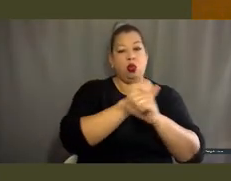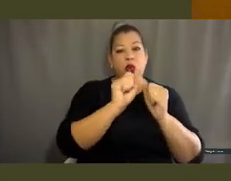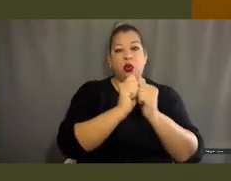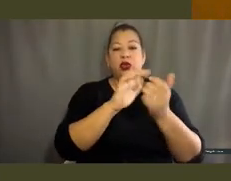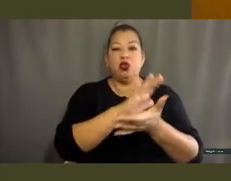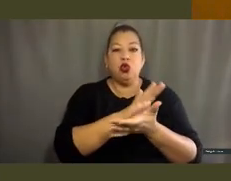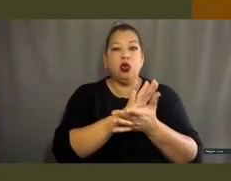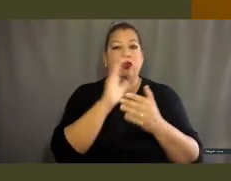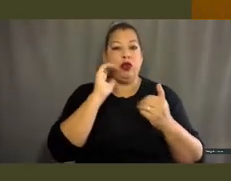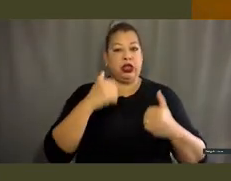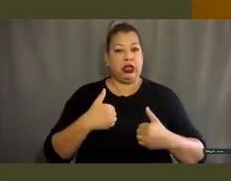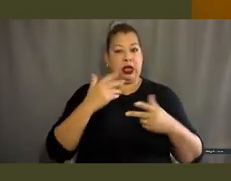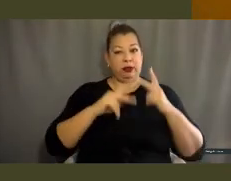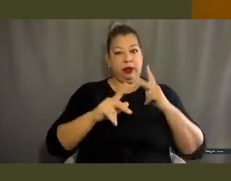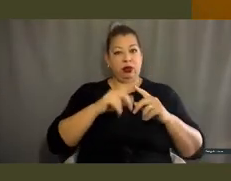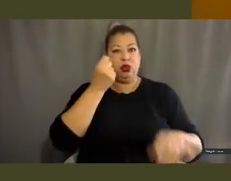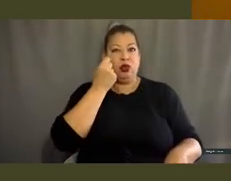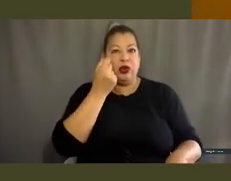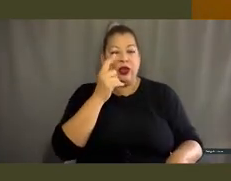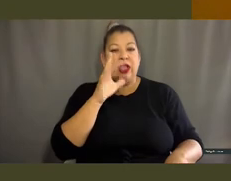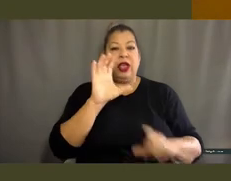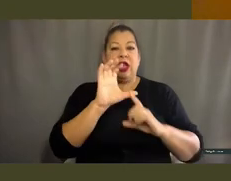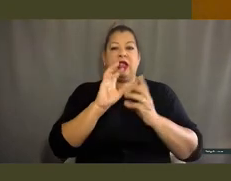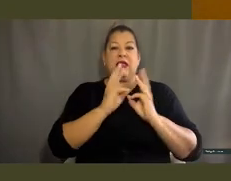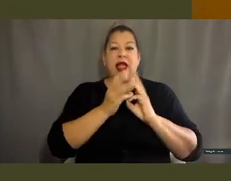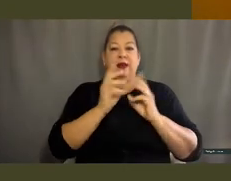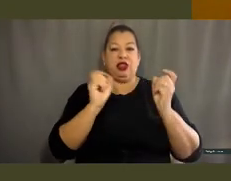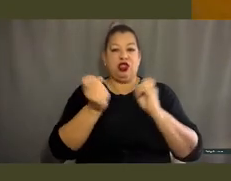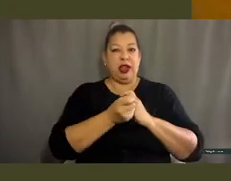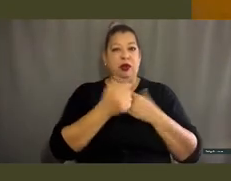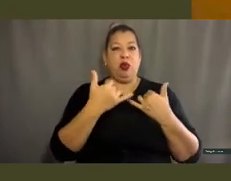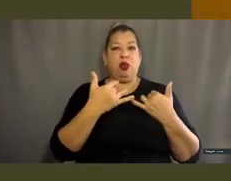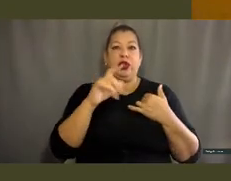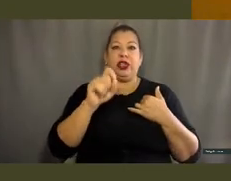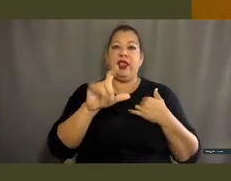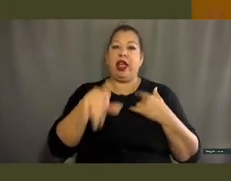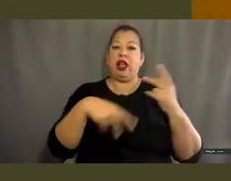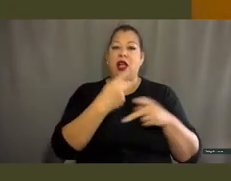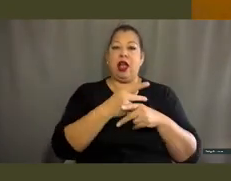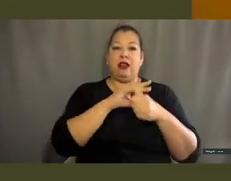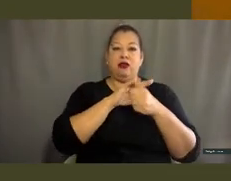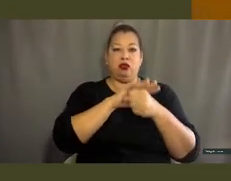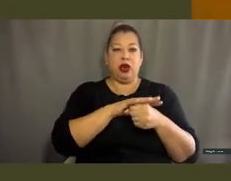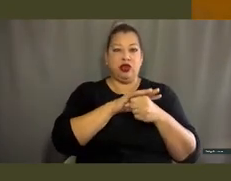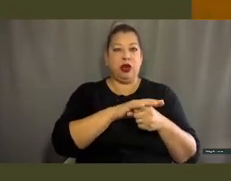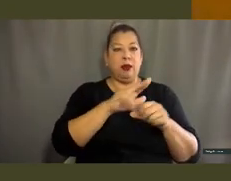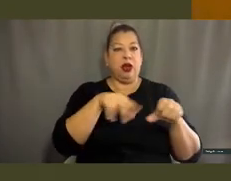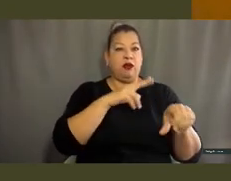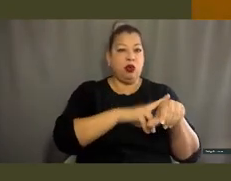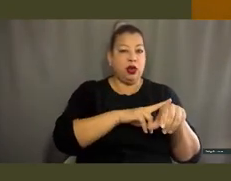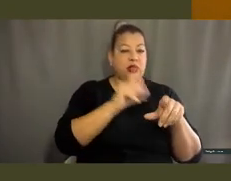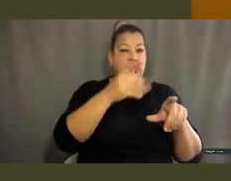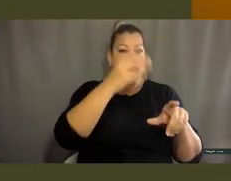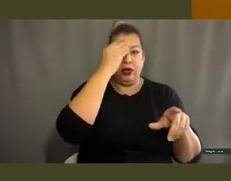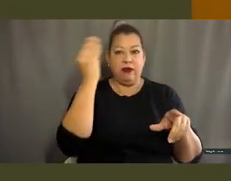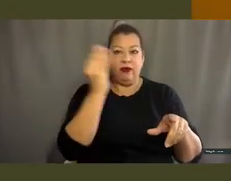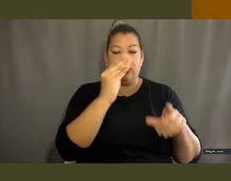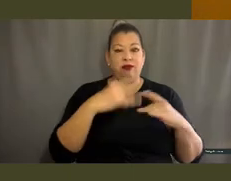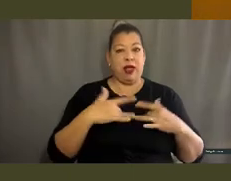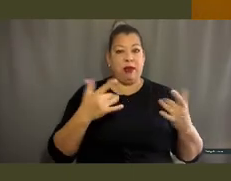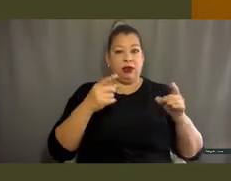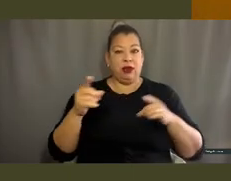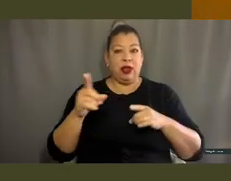of understanding climate change. So you need that kind of pressure also. At the same time, of course, science need to inform them about what's really going on and how bad it